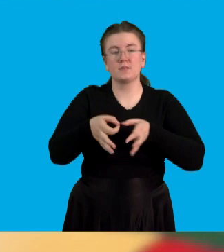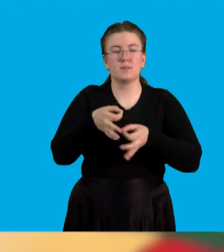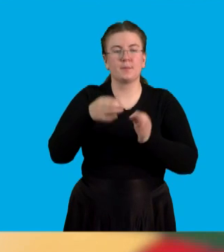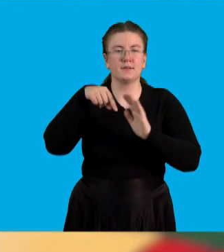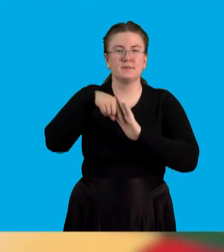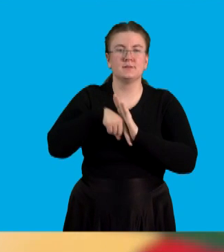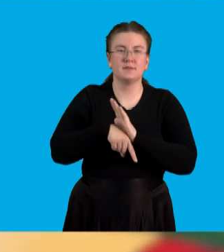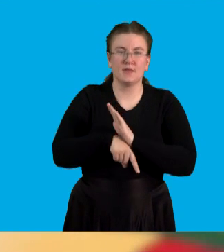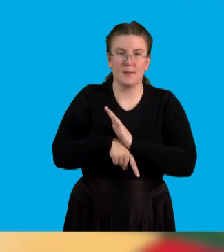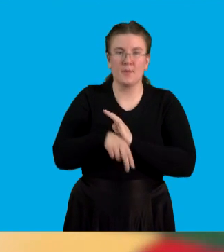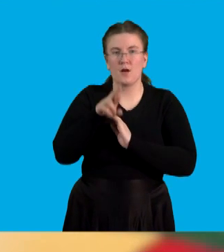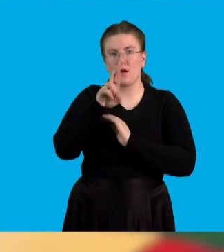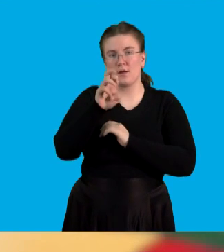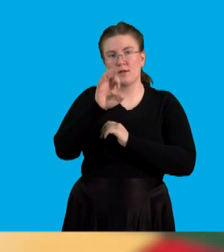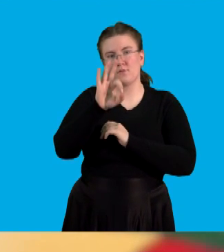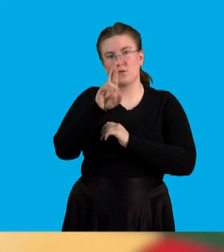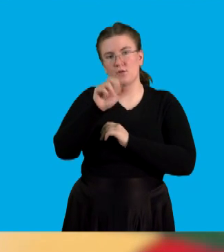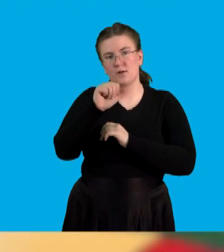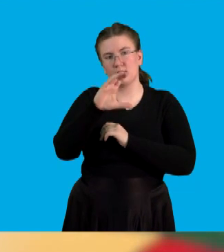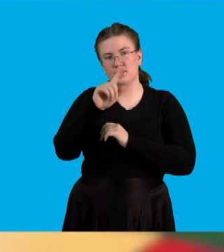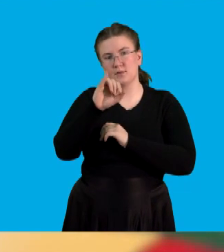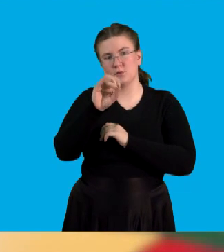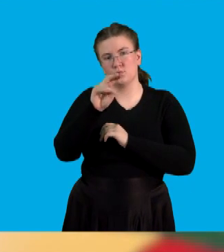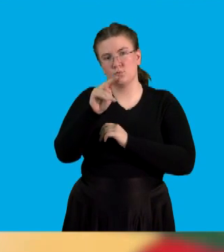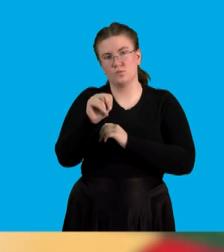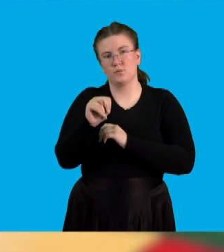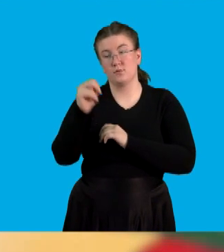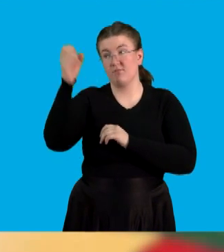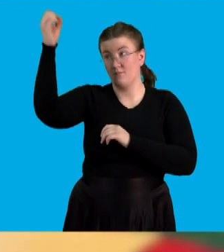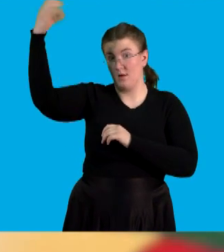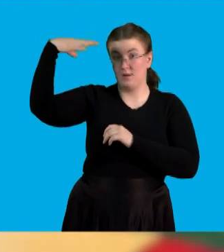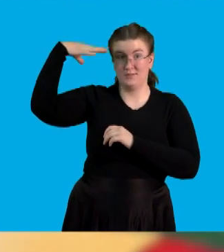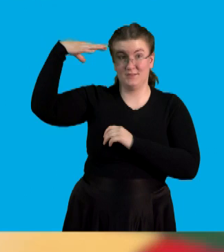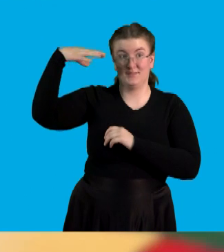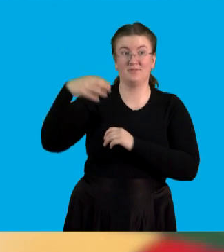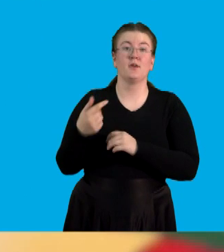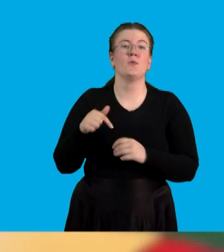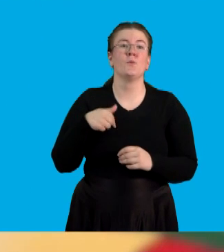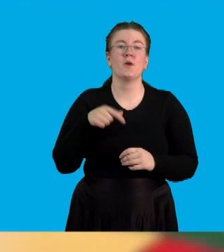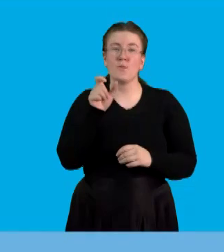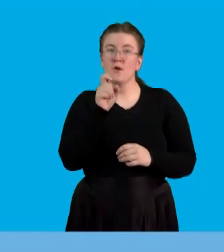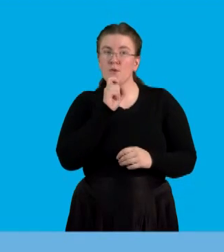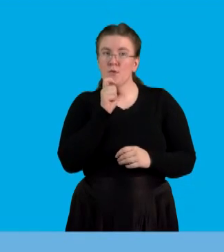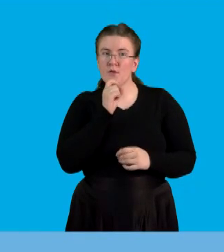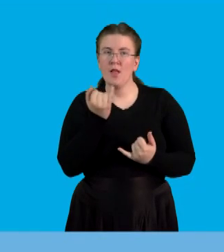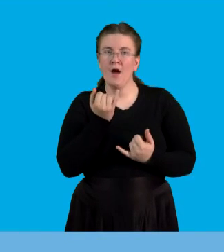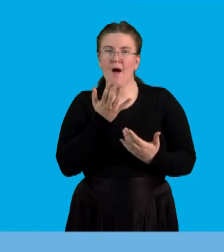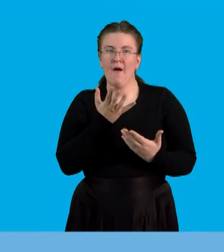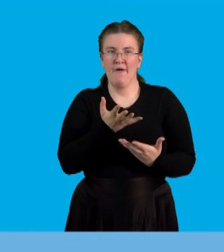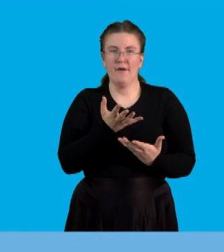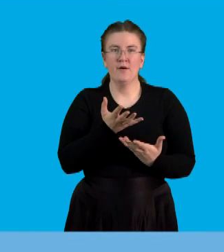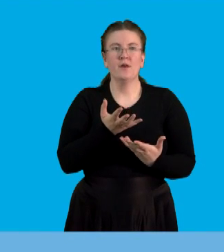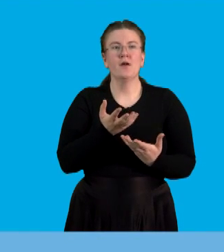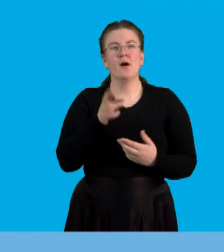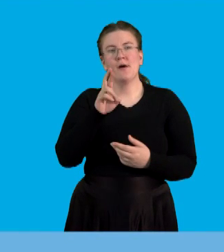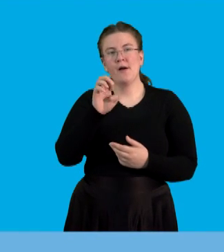that you're going to be using to better explain the main idea being the refraction of light, how light is refracted. So we're going to be making use of